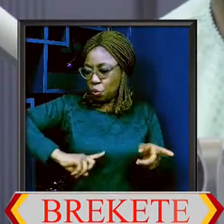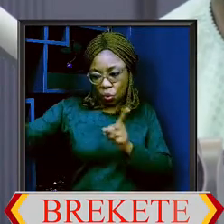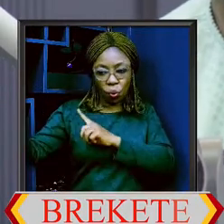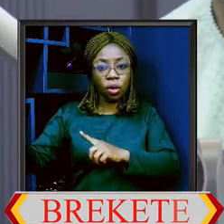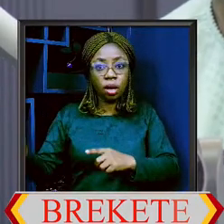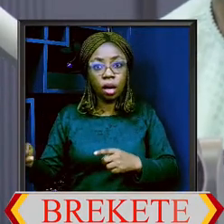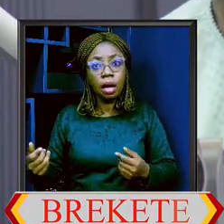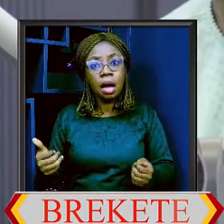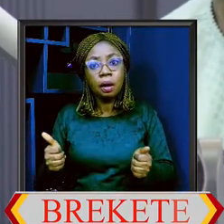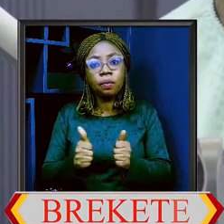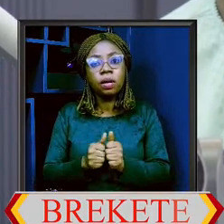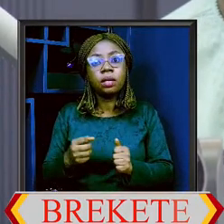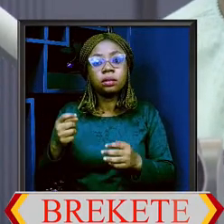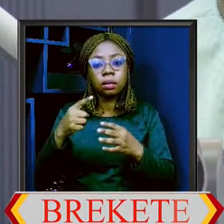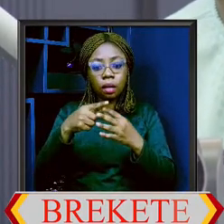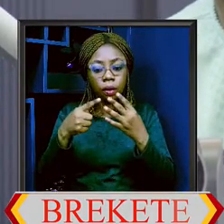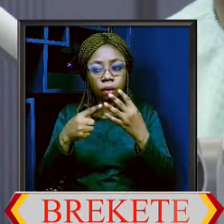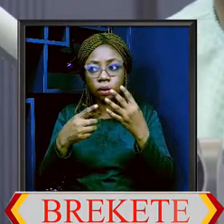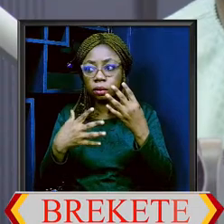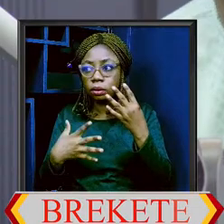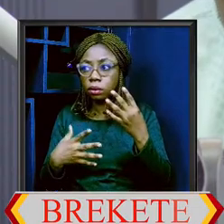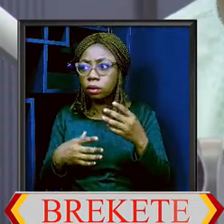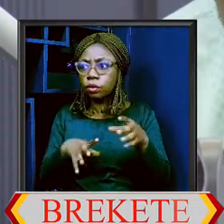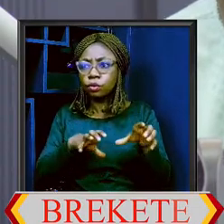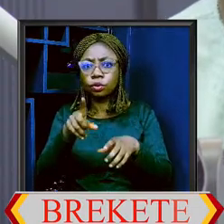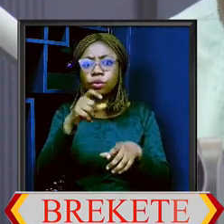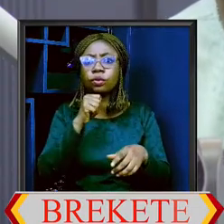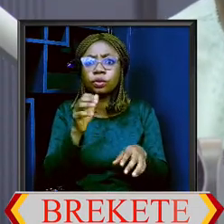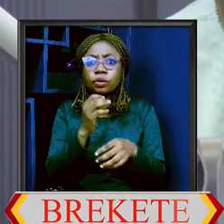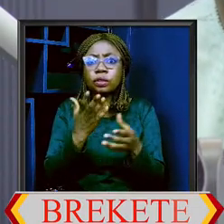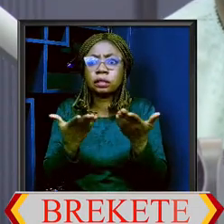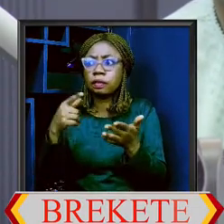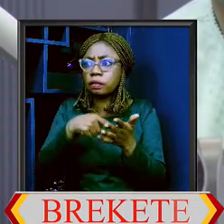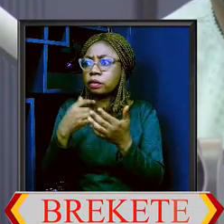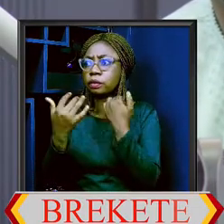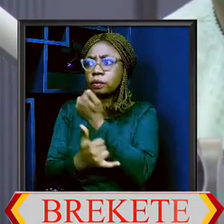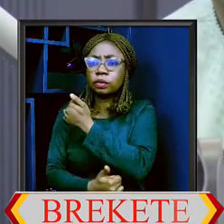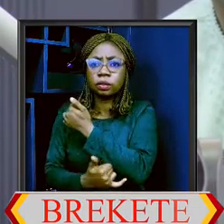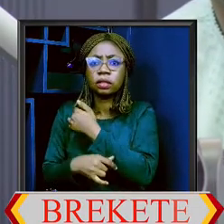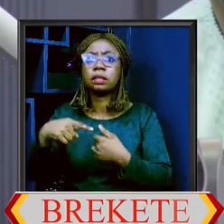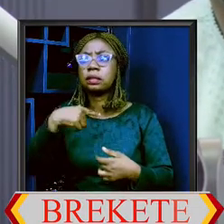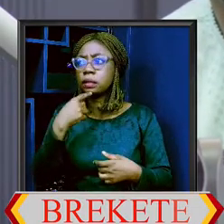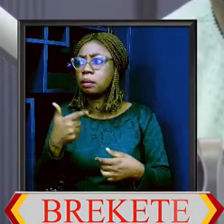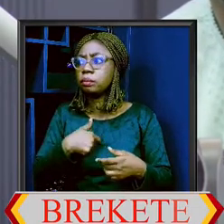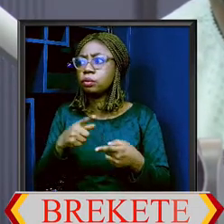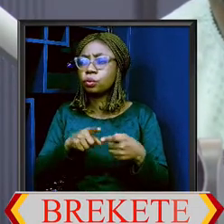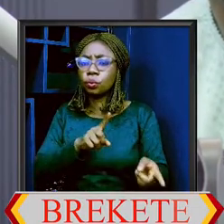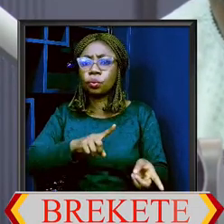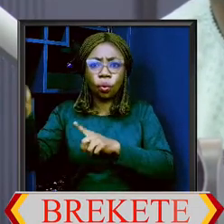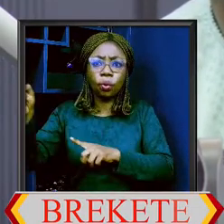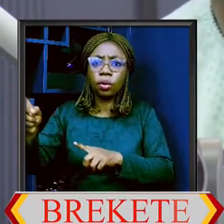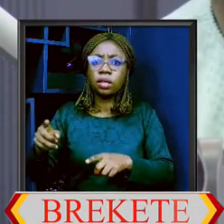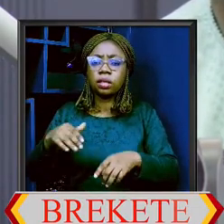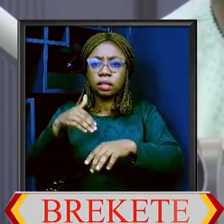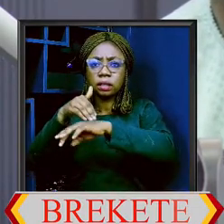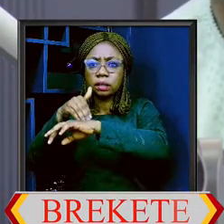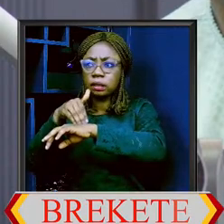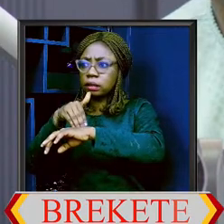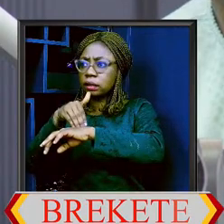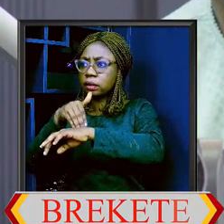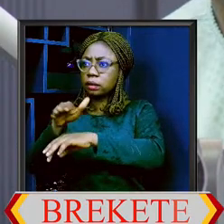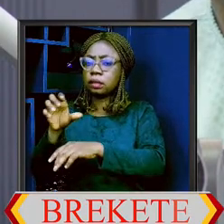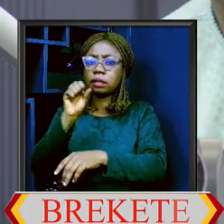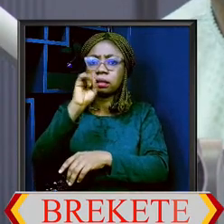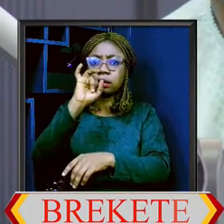said with all these this country now father house you so I should go the send signal again that